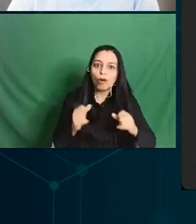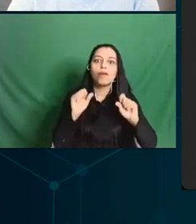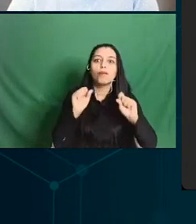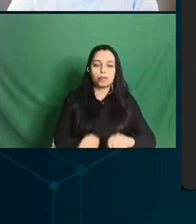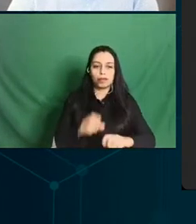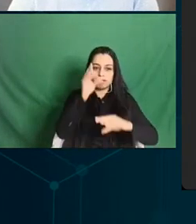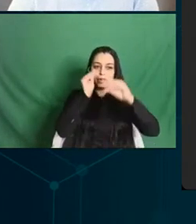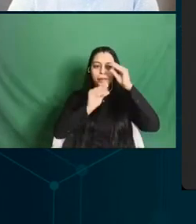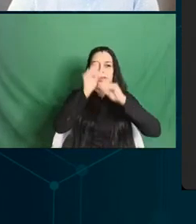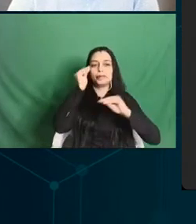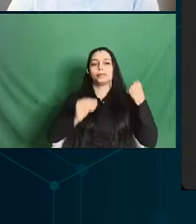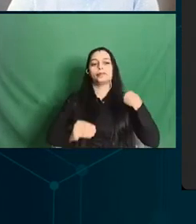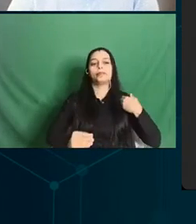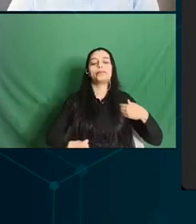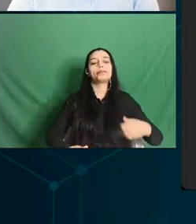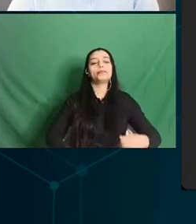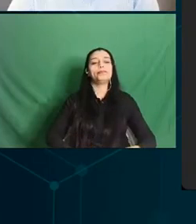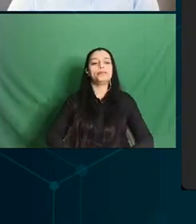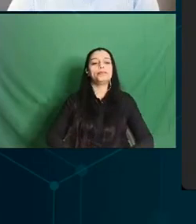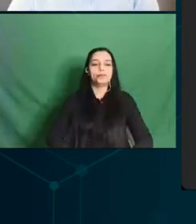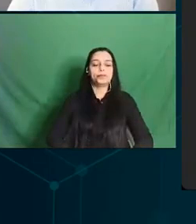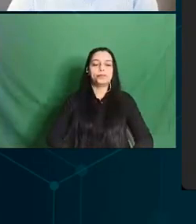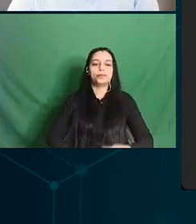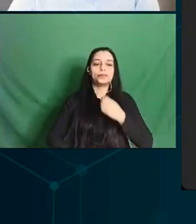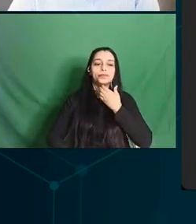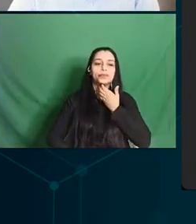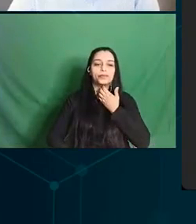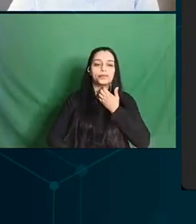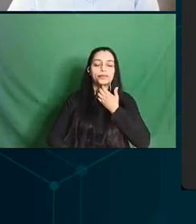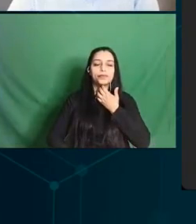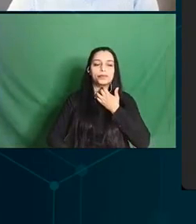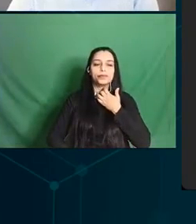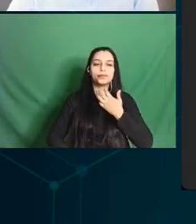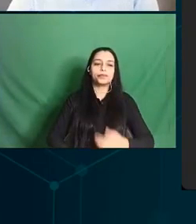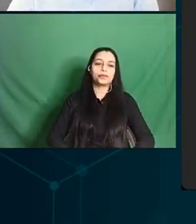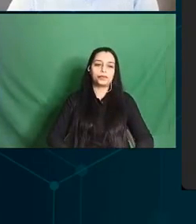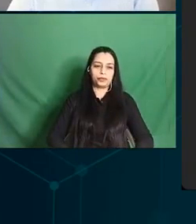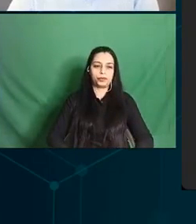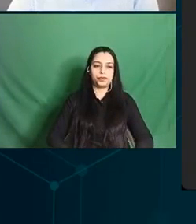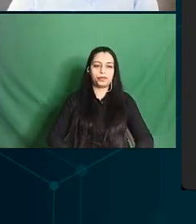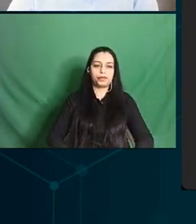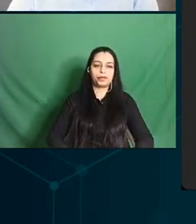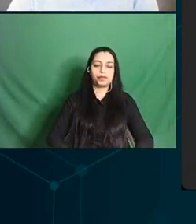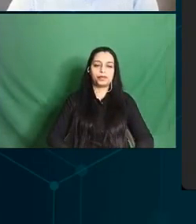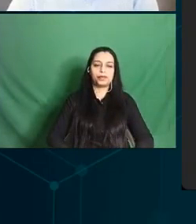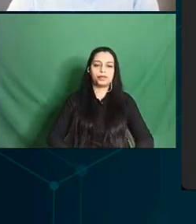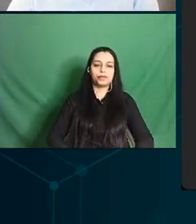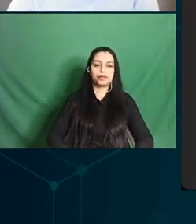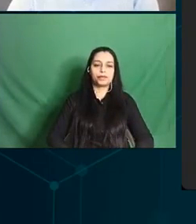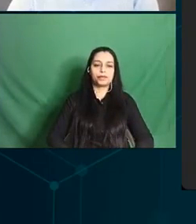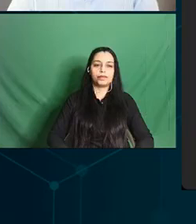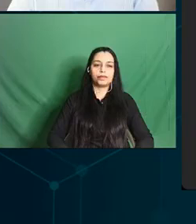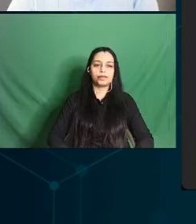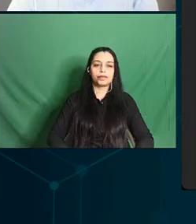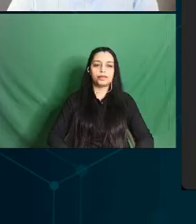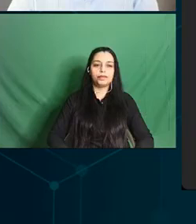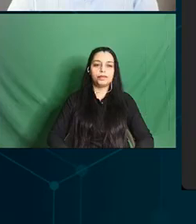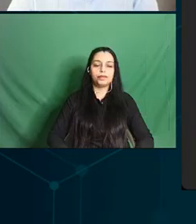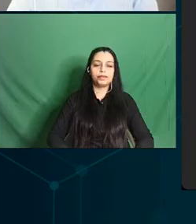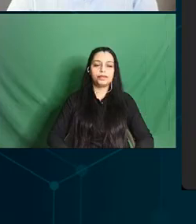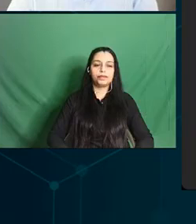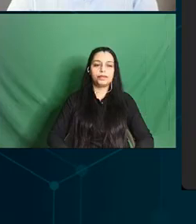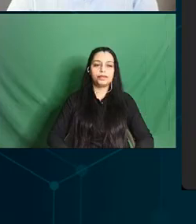have the advantage in some domains, right? That the big digital giants haven't moved in, but they're moving in all over the